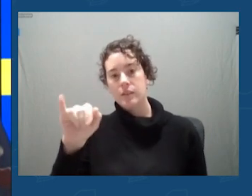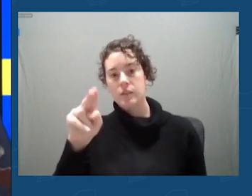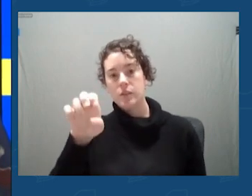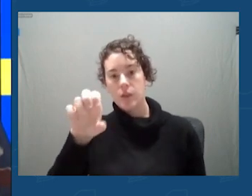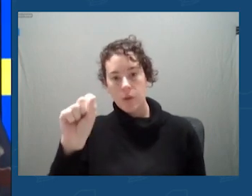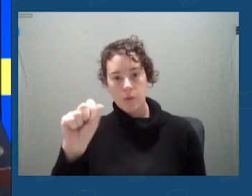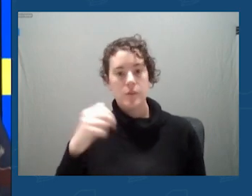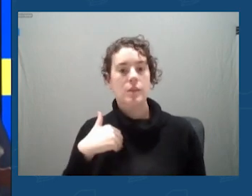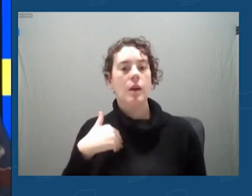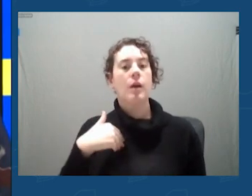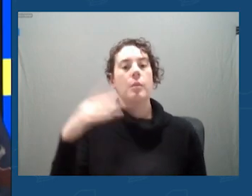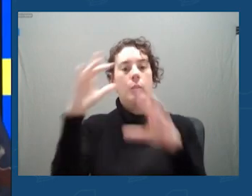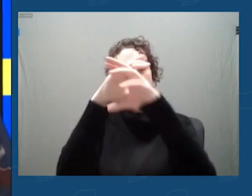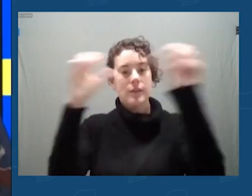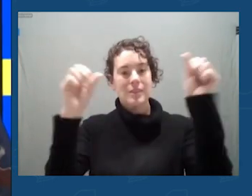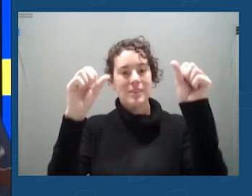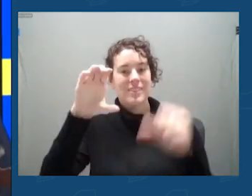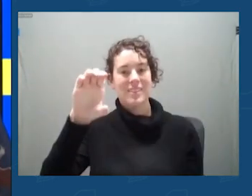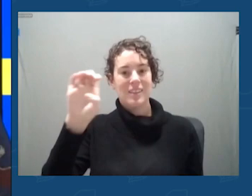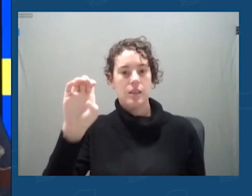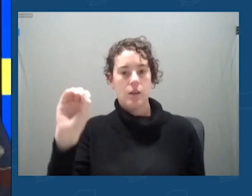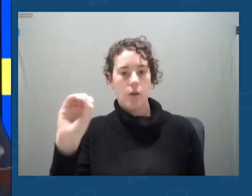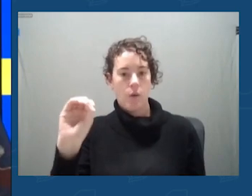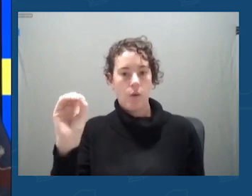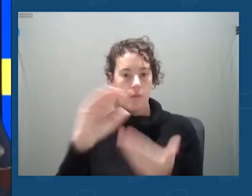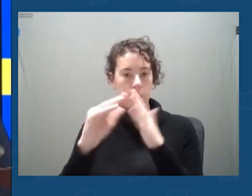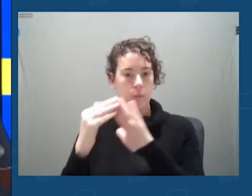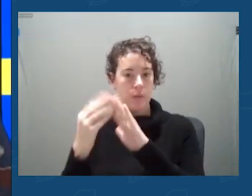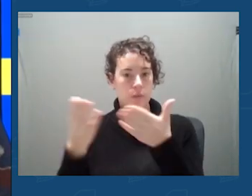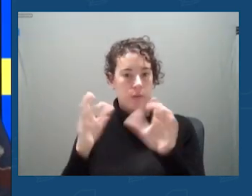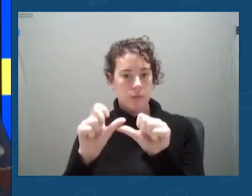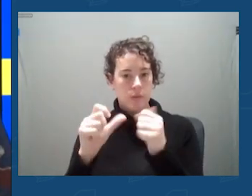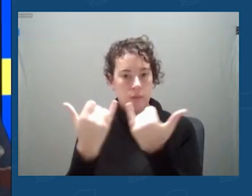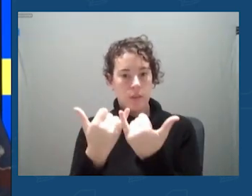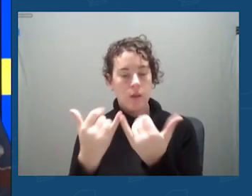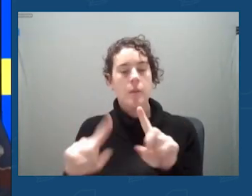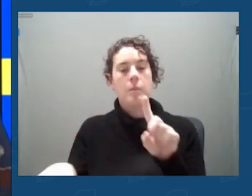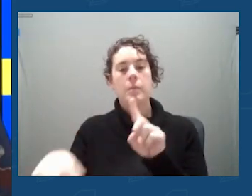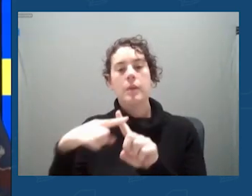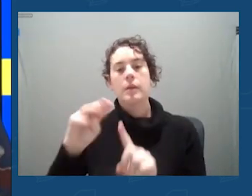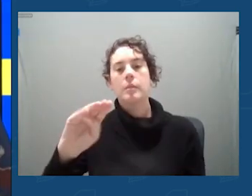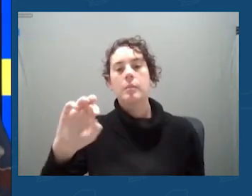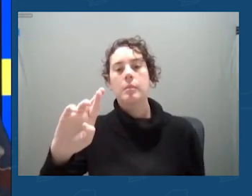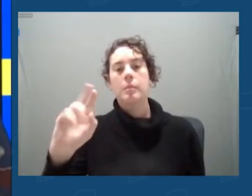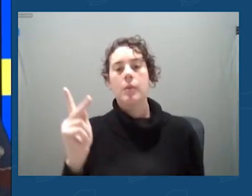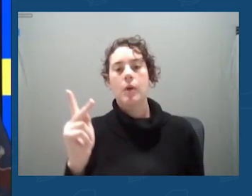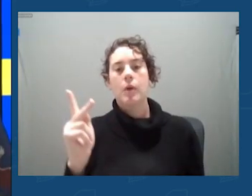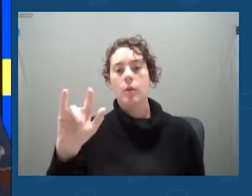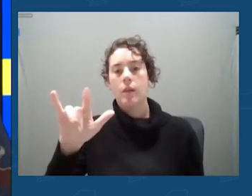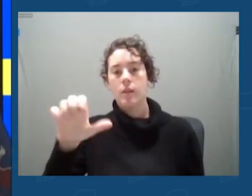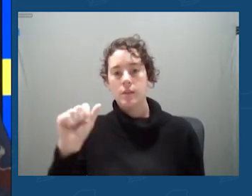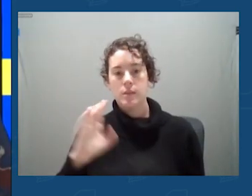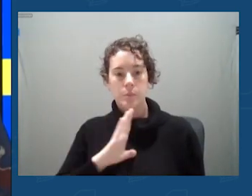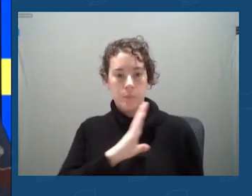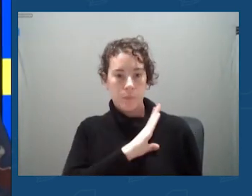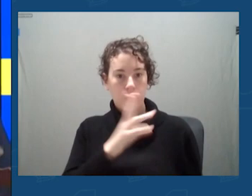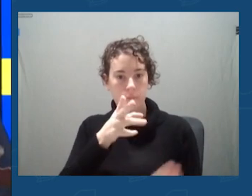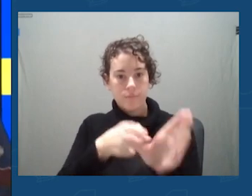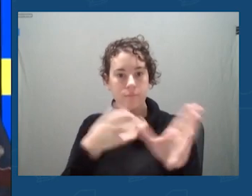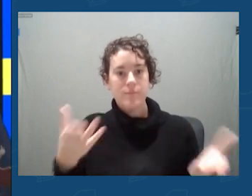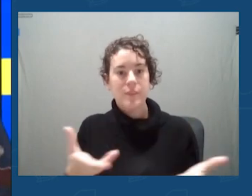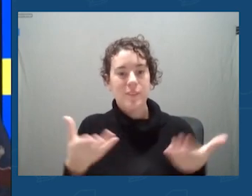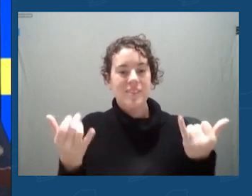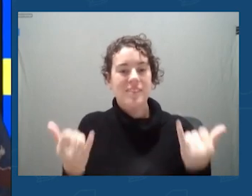Society. We're also joined today by the Chairman of the CSS Board, Mark Willis. We're really